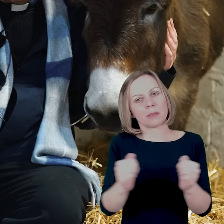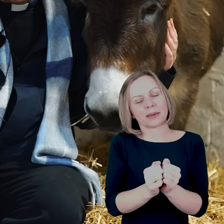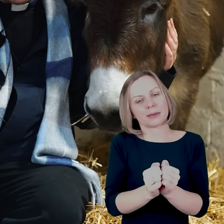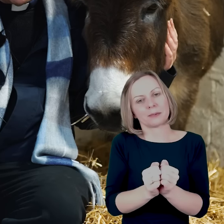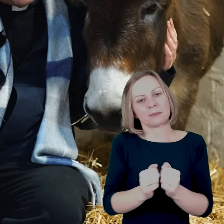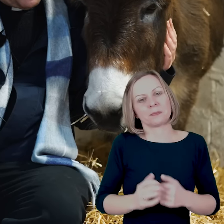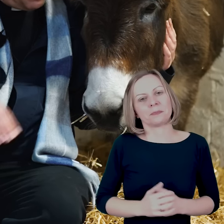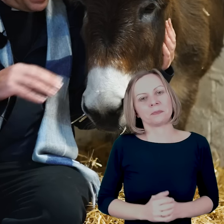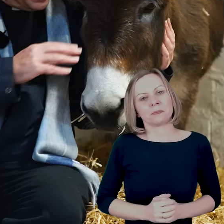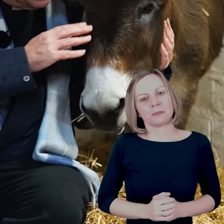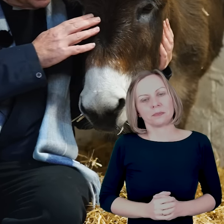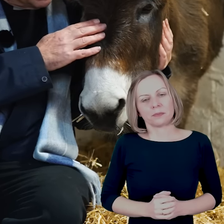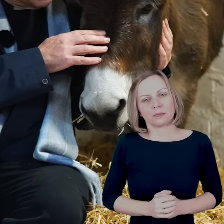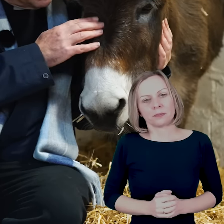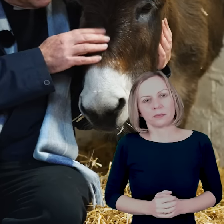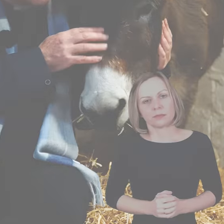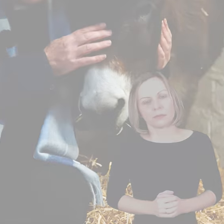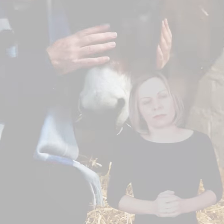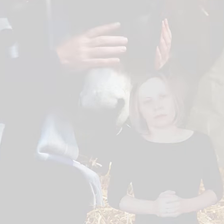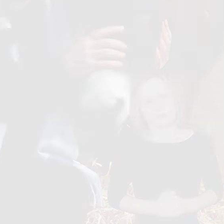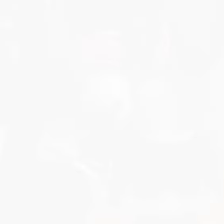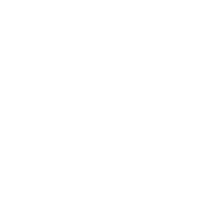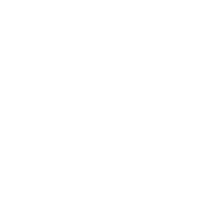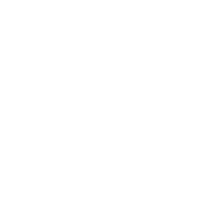ever. Amen.